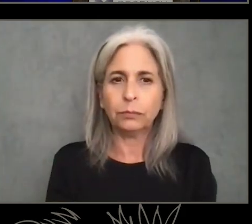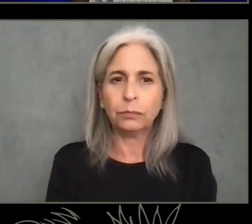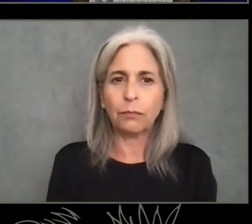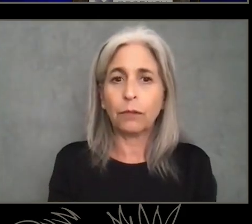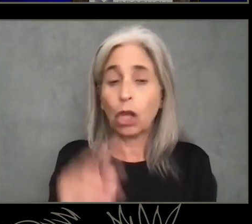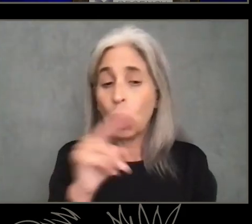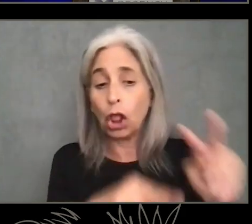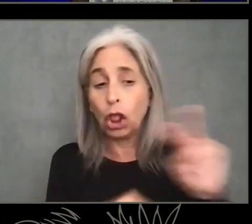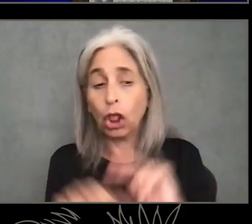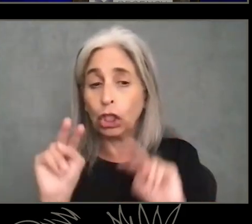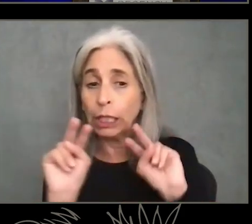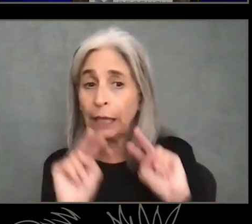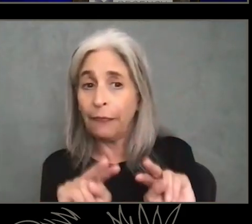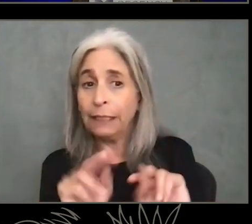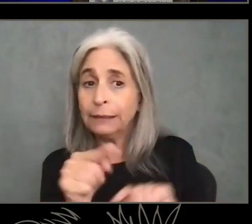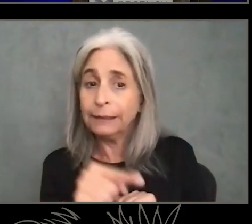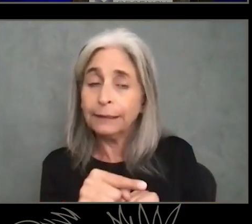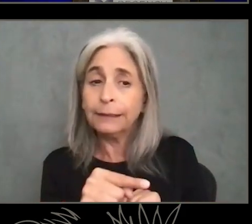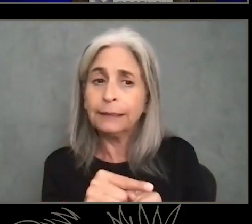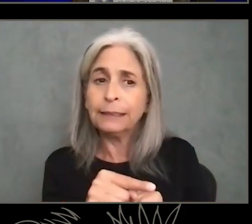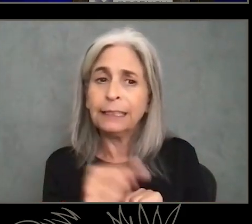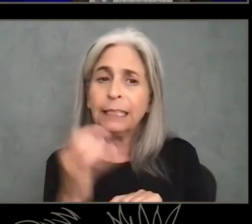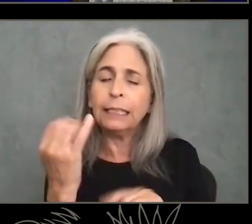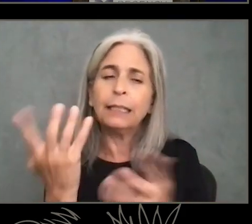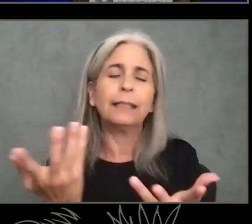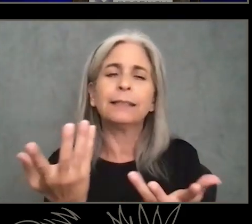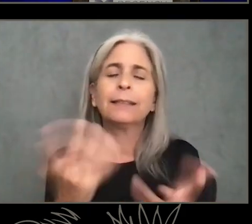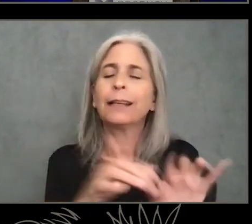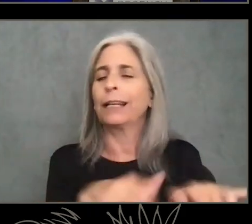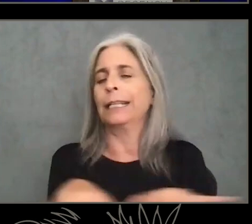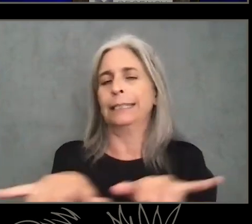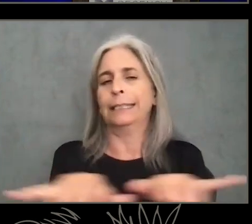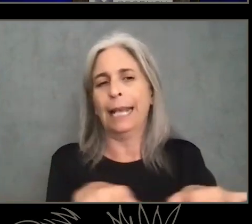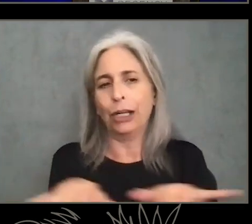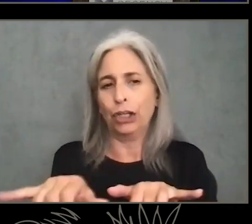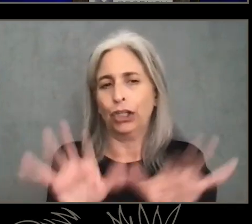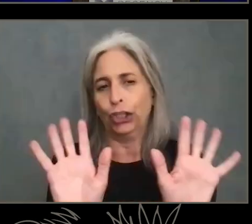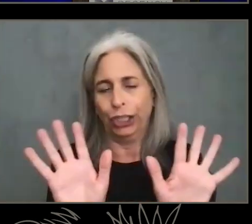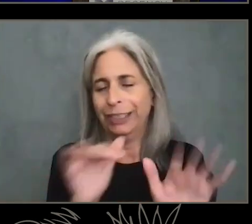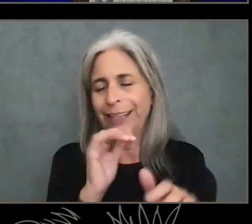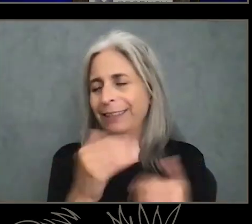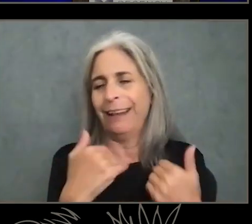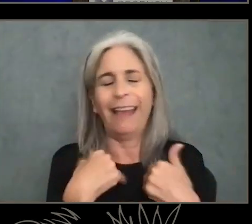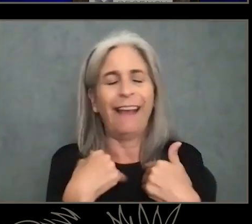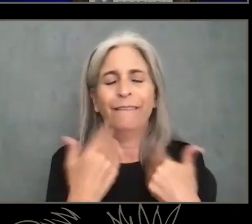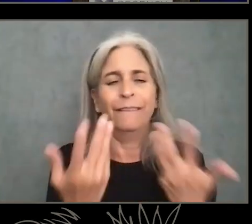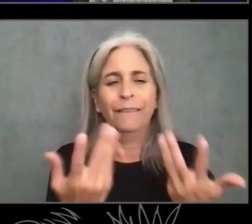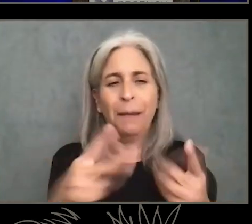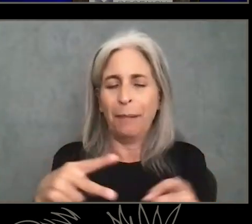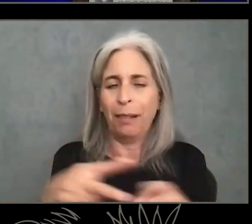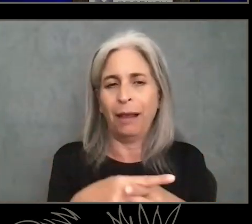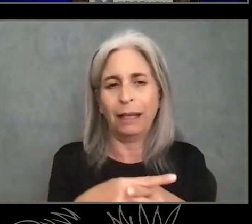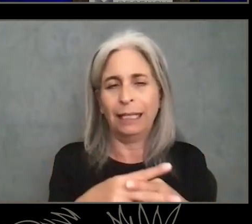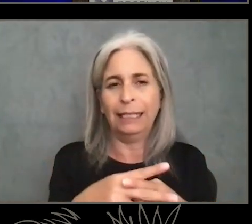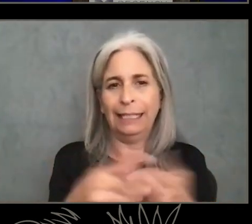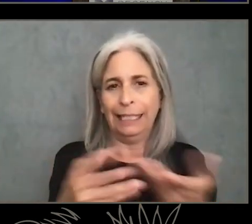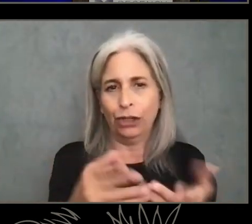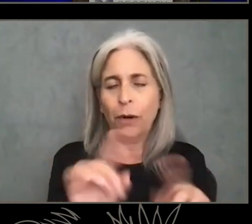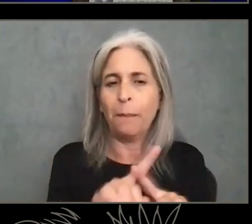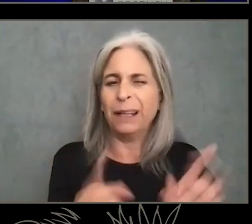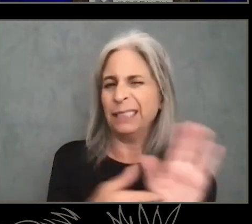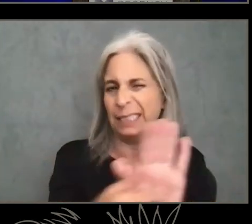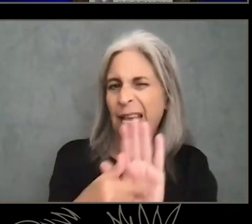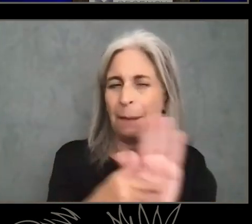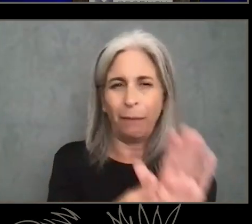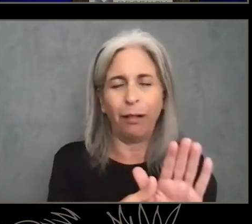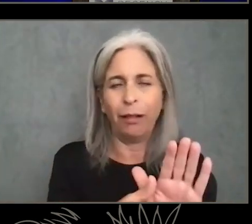So looking at this, this is just like a standard Vite config. It doesn't have, you could have plugins right here, but it's just an